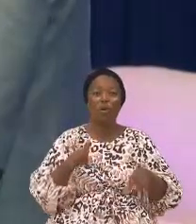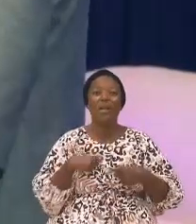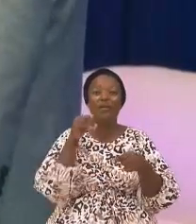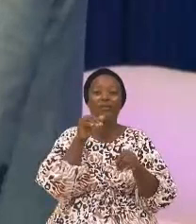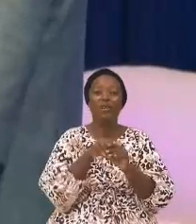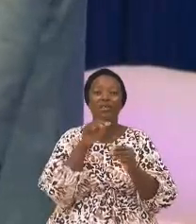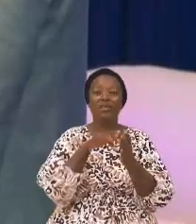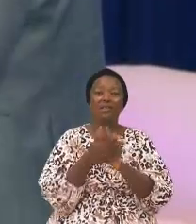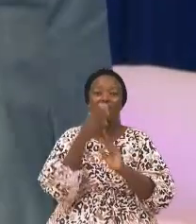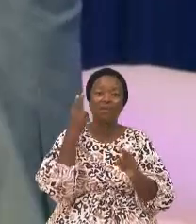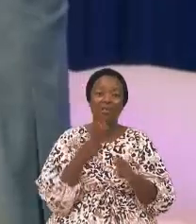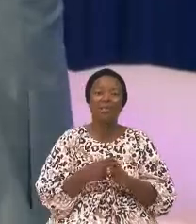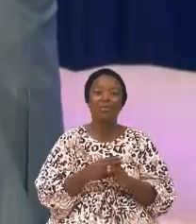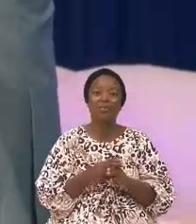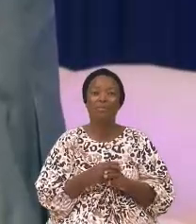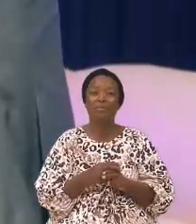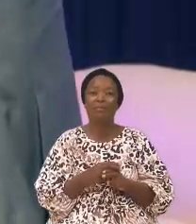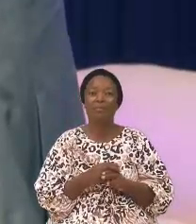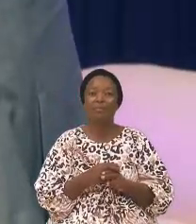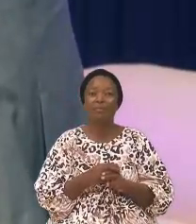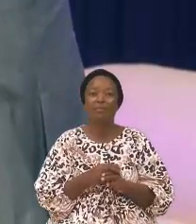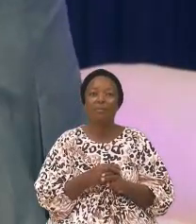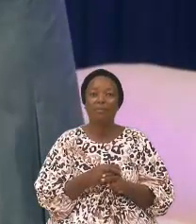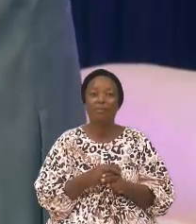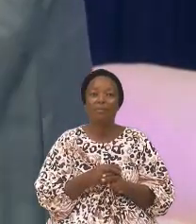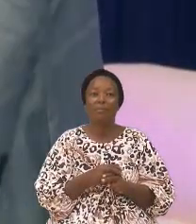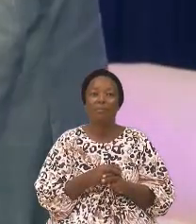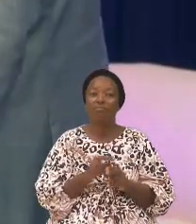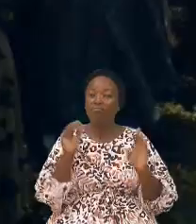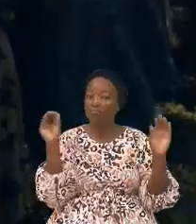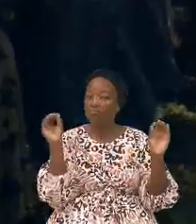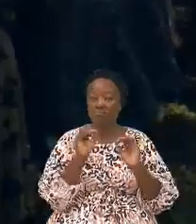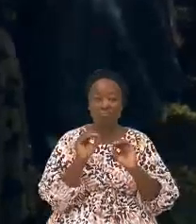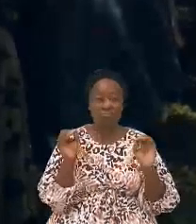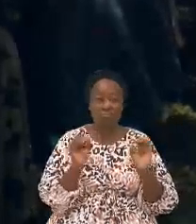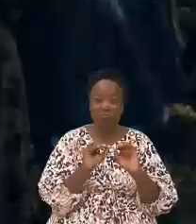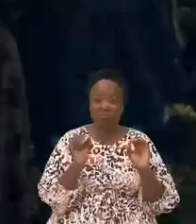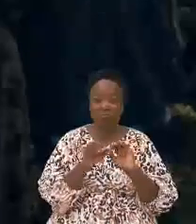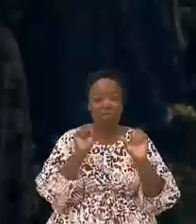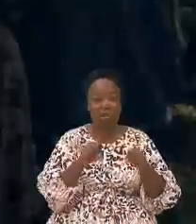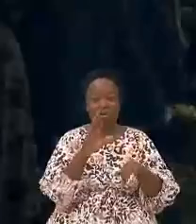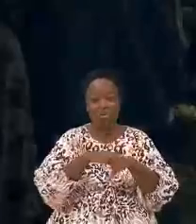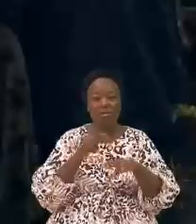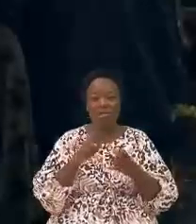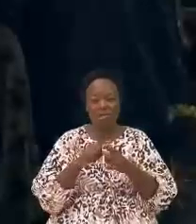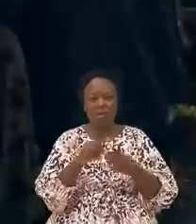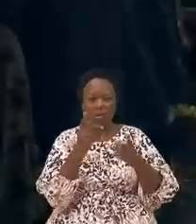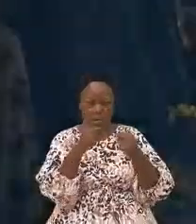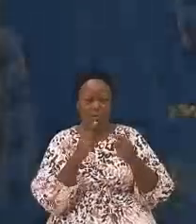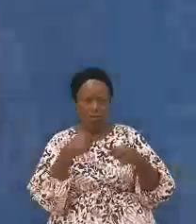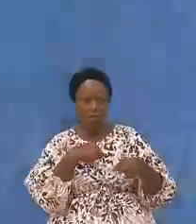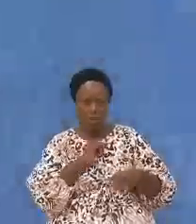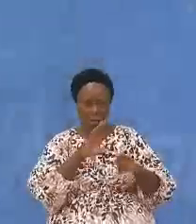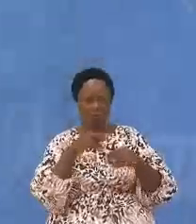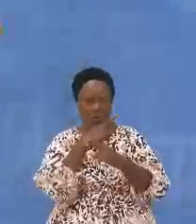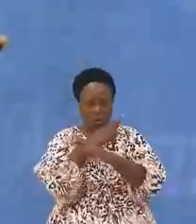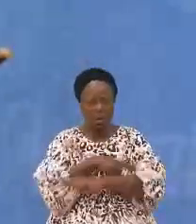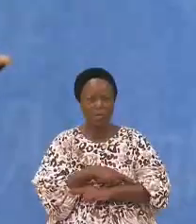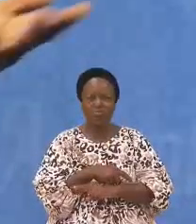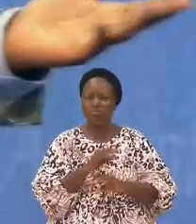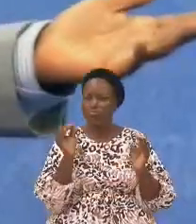to overcome will come upon your life in Jesus' name. No other person